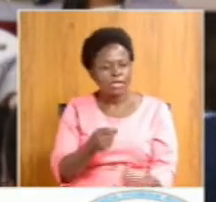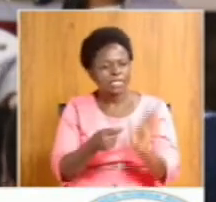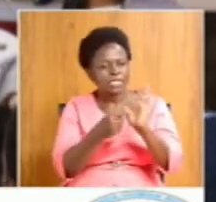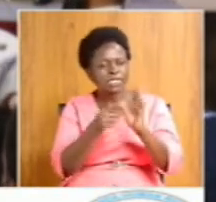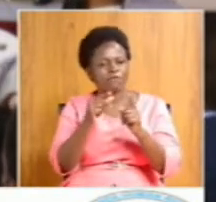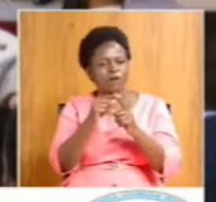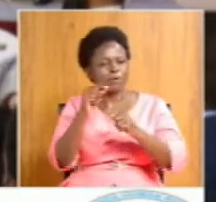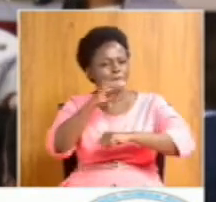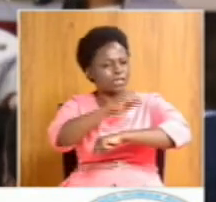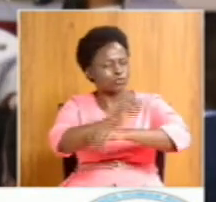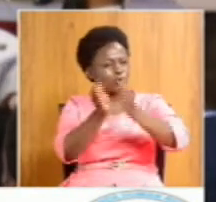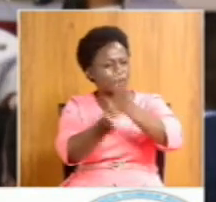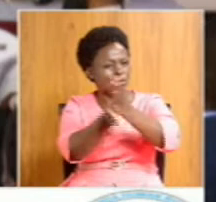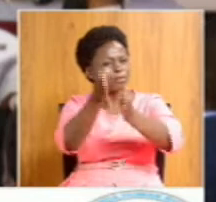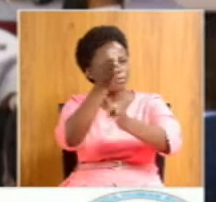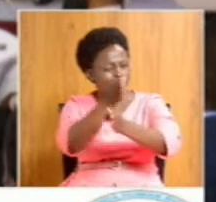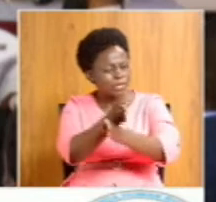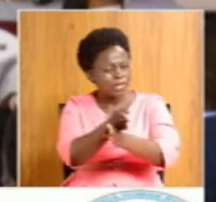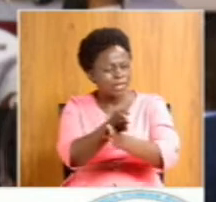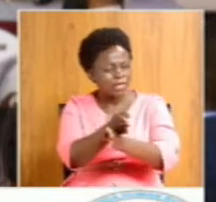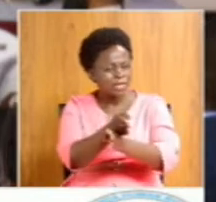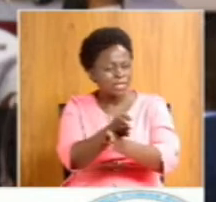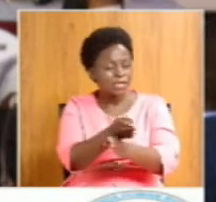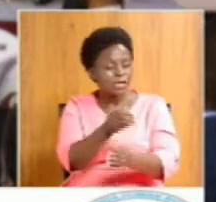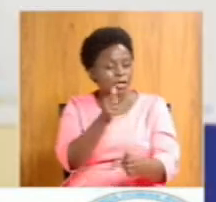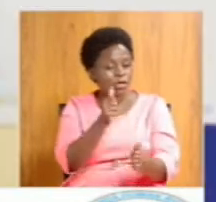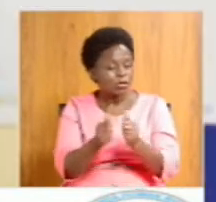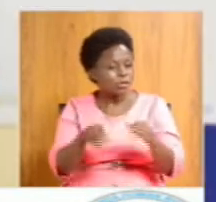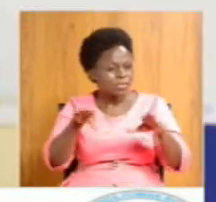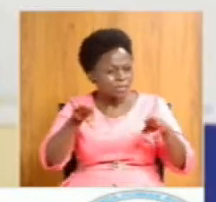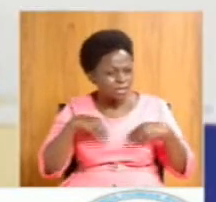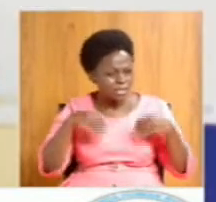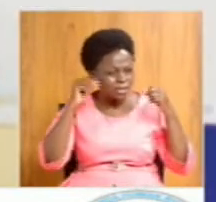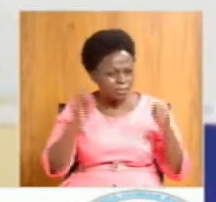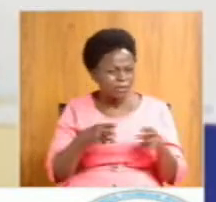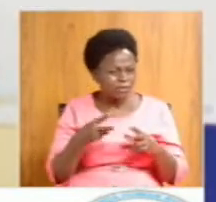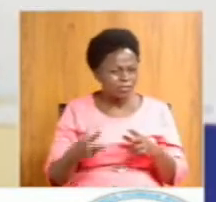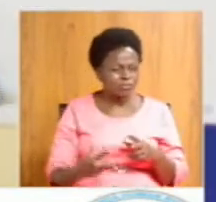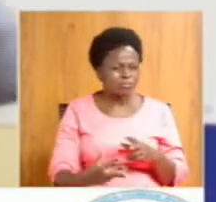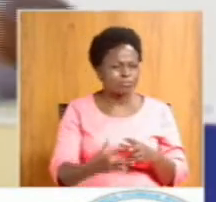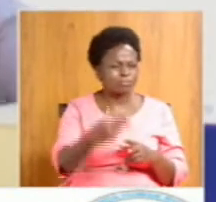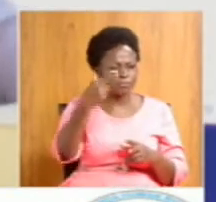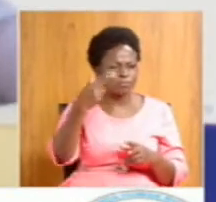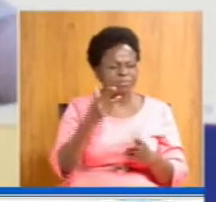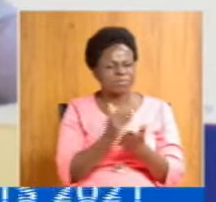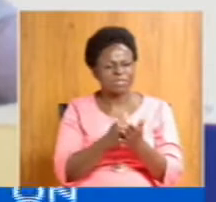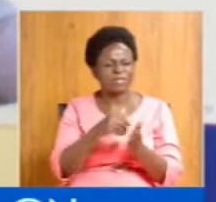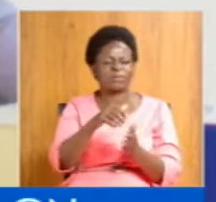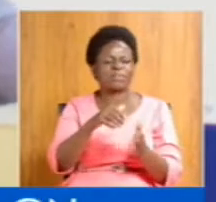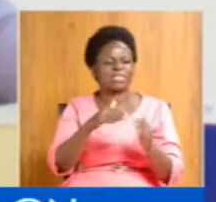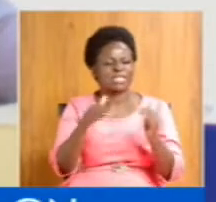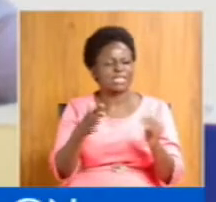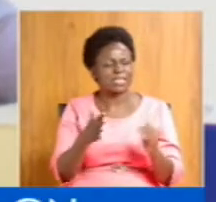example of a primary school block, of a classroom block that was, that they were, did not allow for it to be commissioned because they thought it was substandard